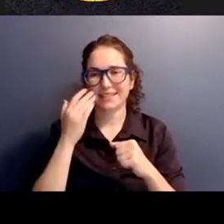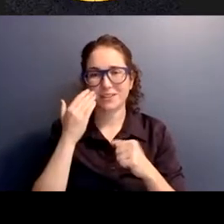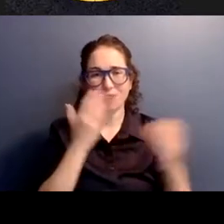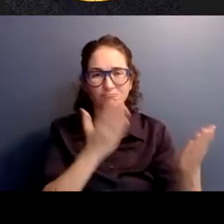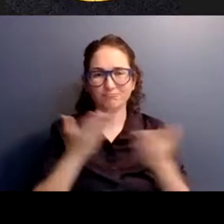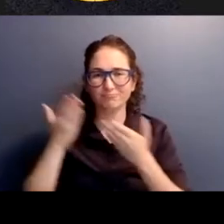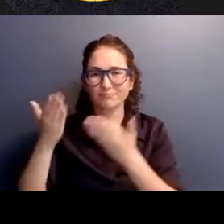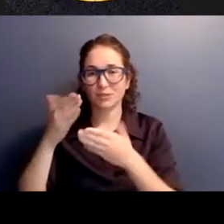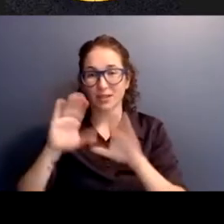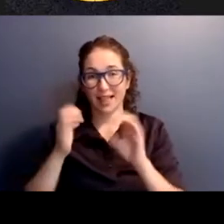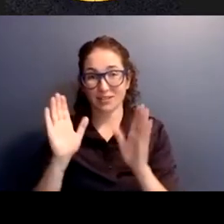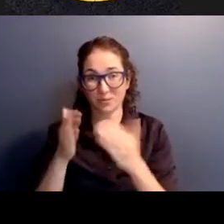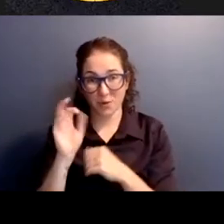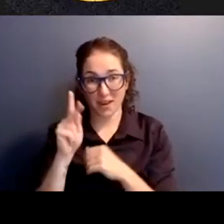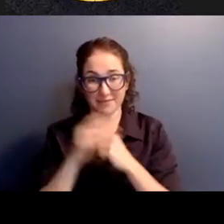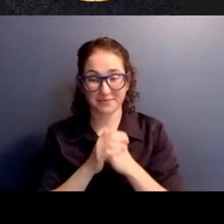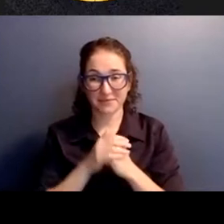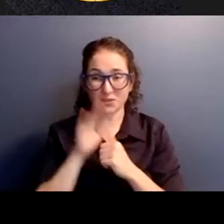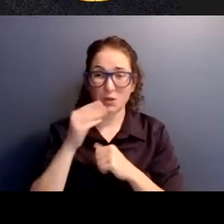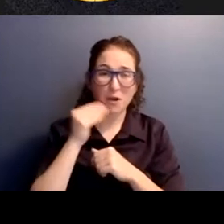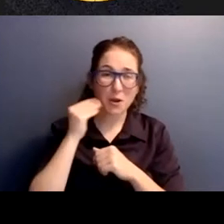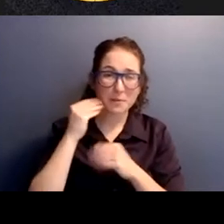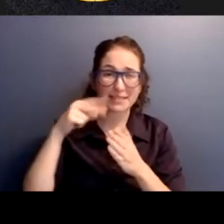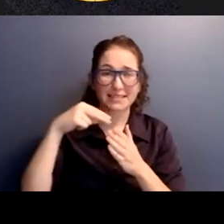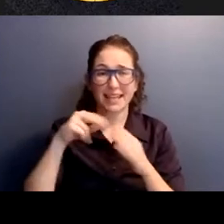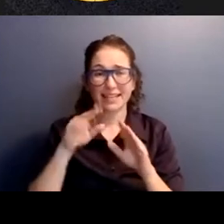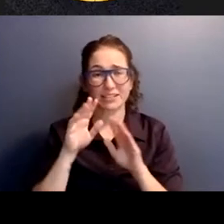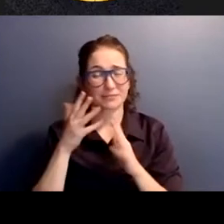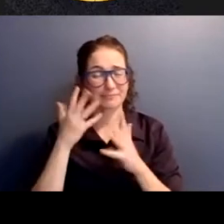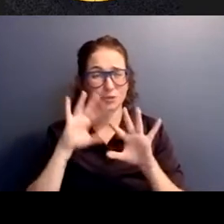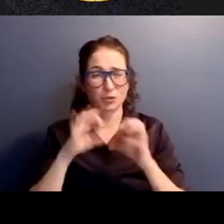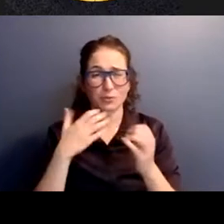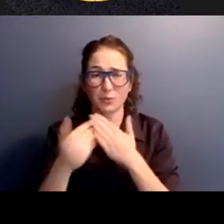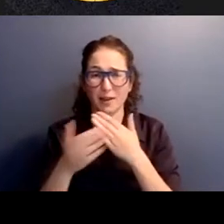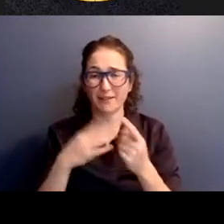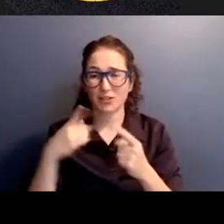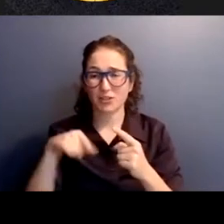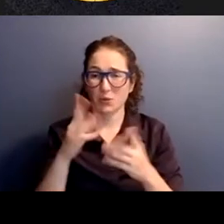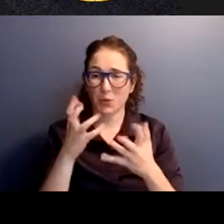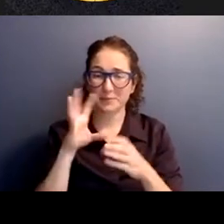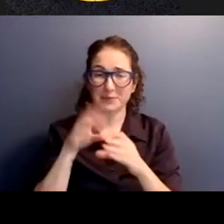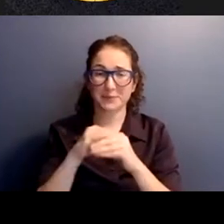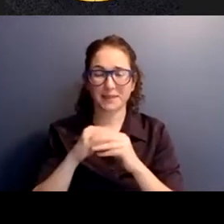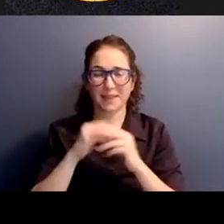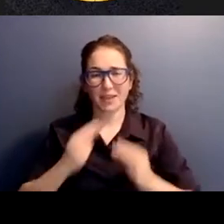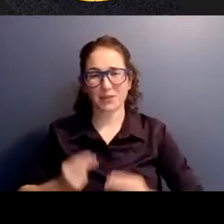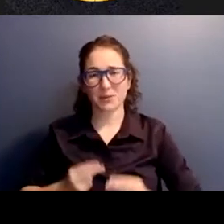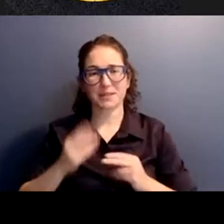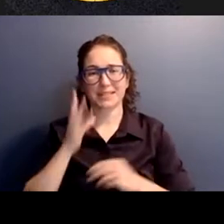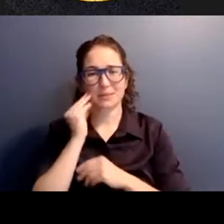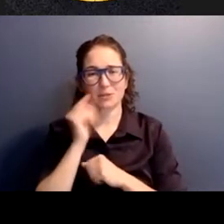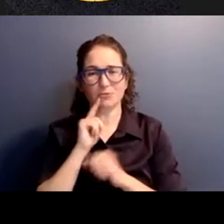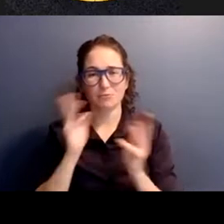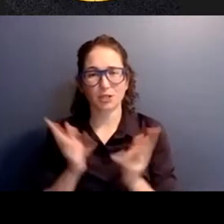your classrooms, homes, dance troops, anywhere where you are wanting to be part of the human experience. We encourage you to